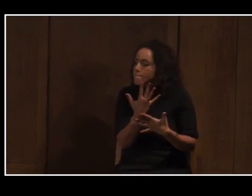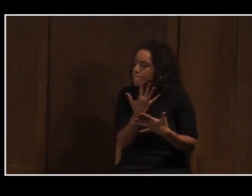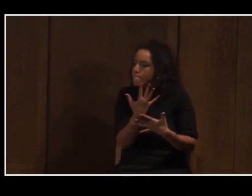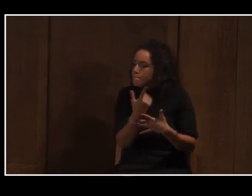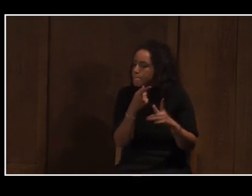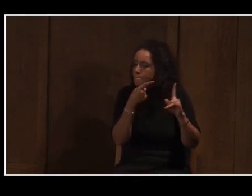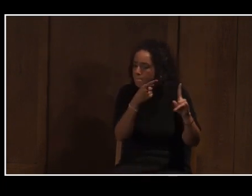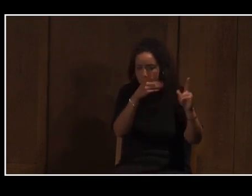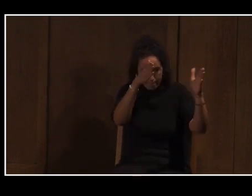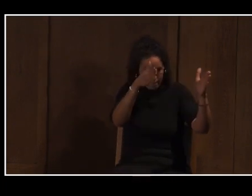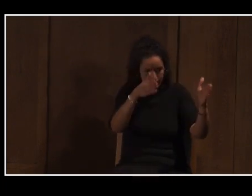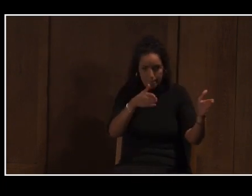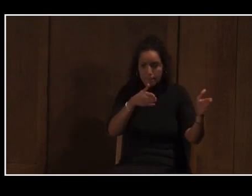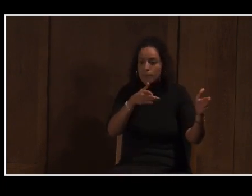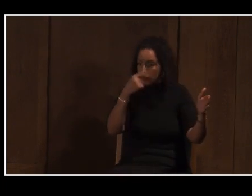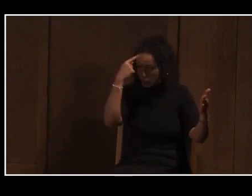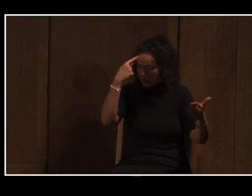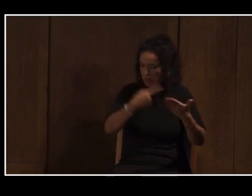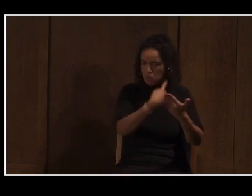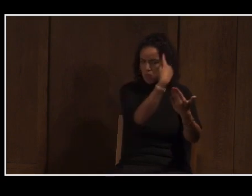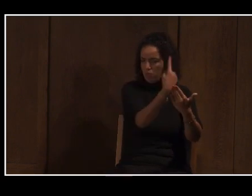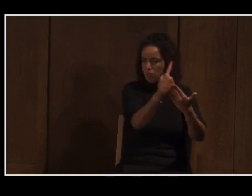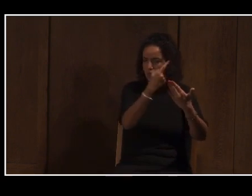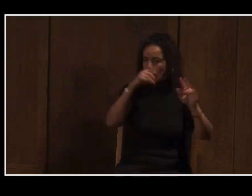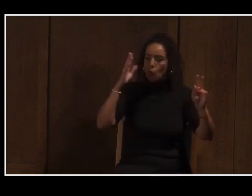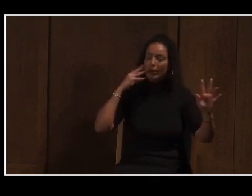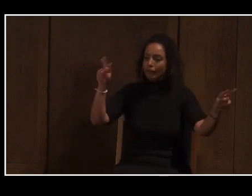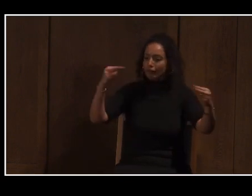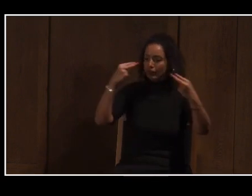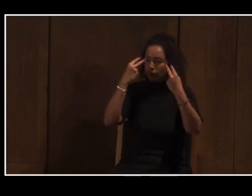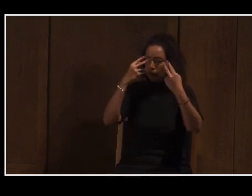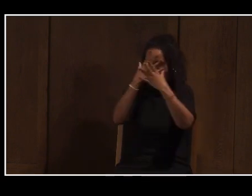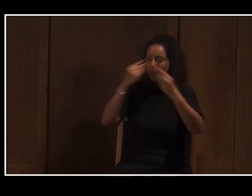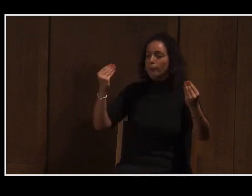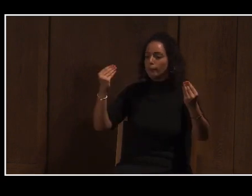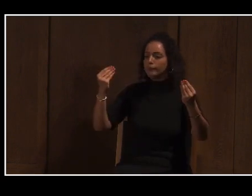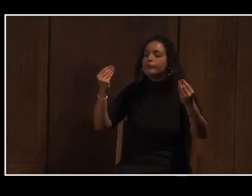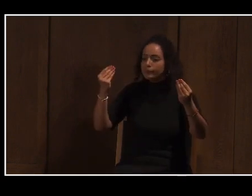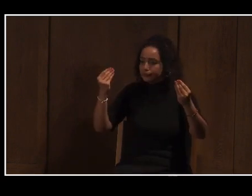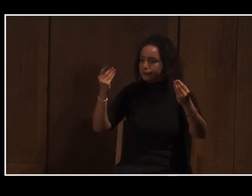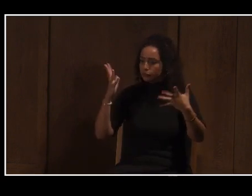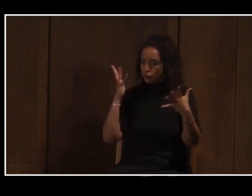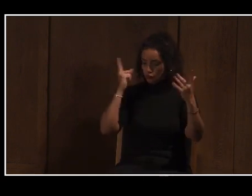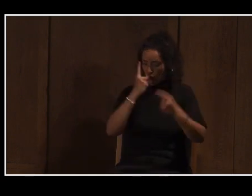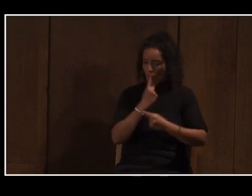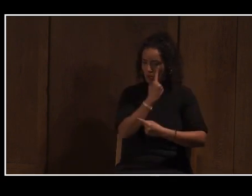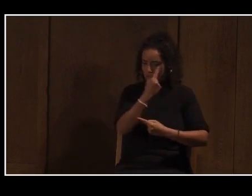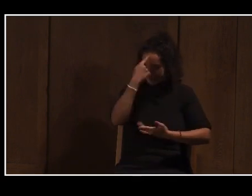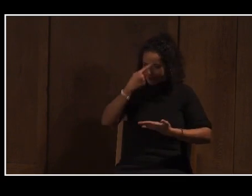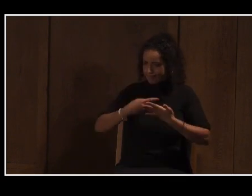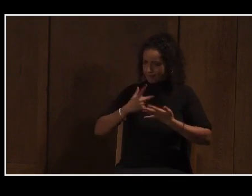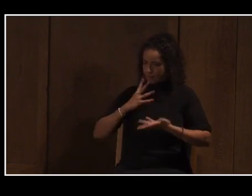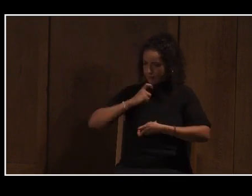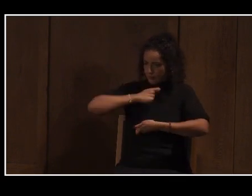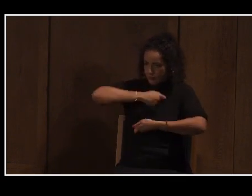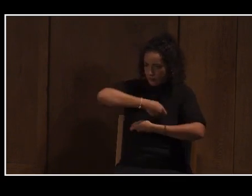she made herself visible, invisible, the way she reconfigured herself intentionally. And I think there